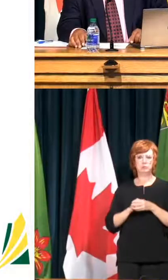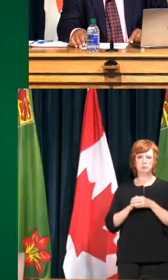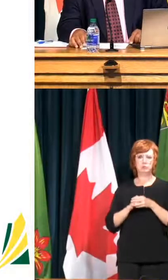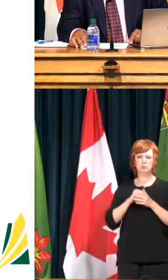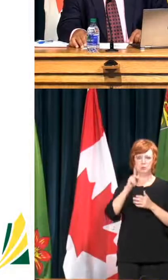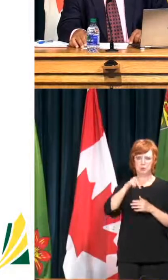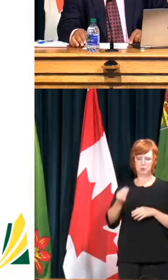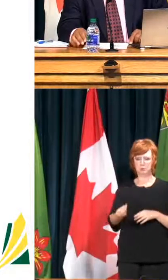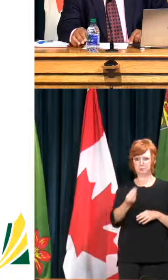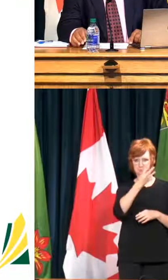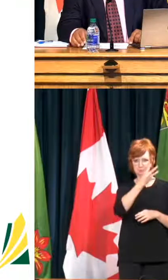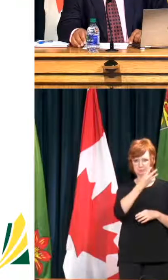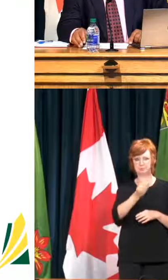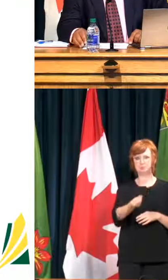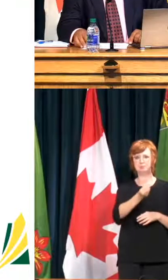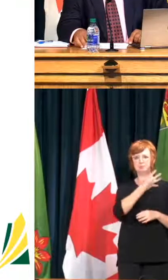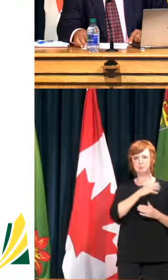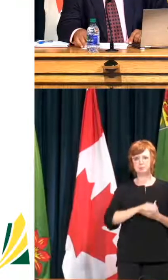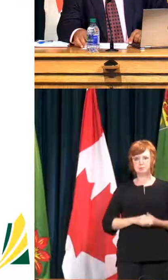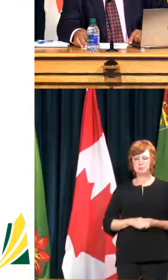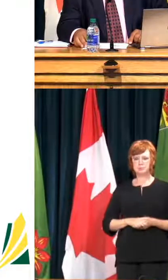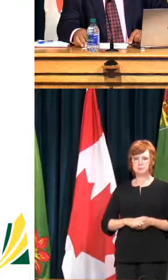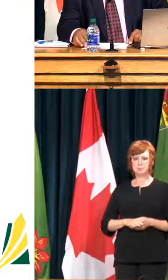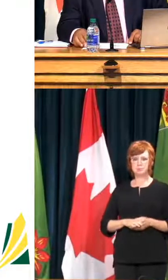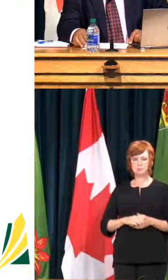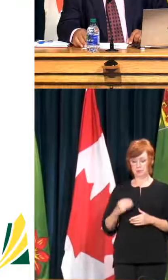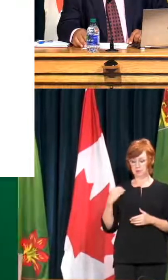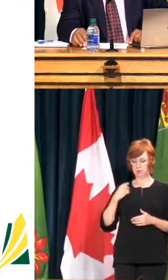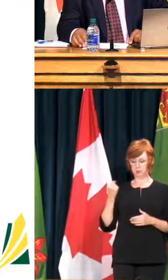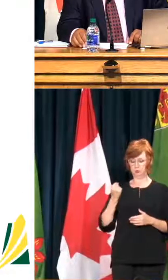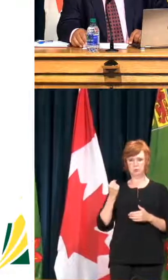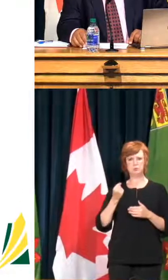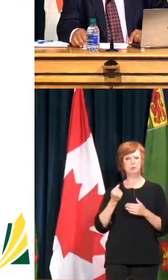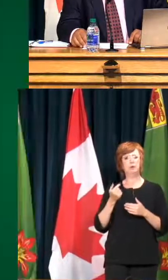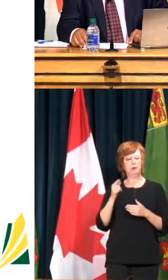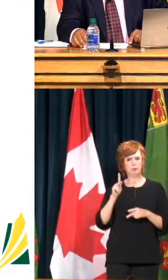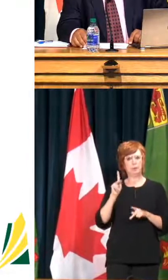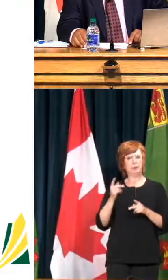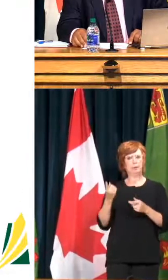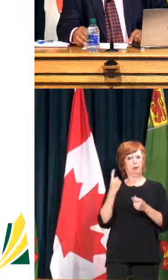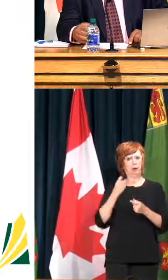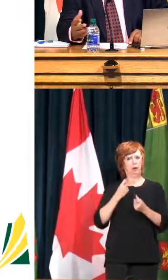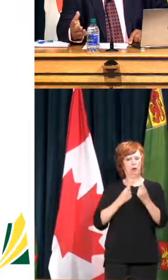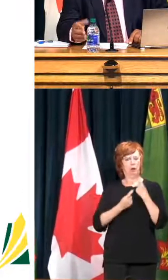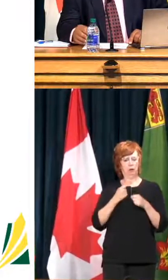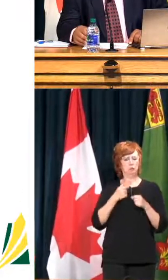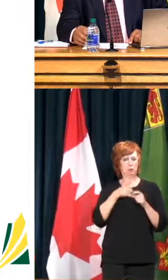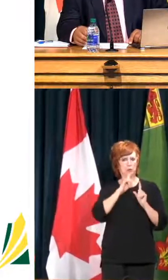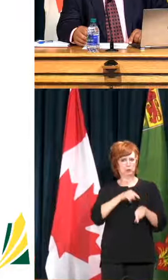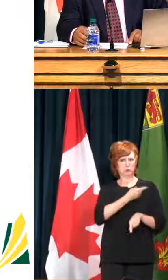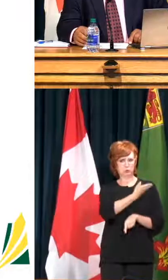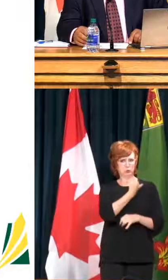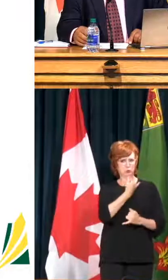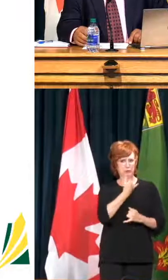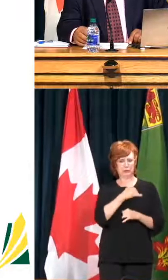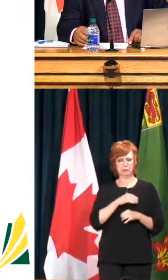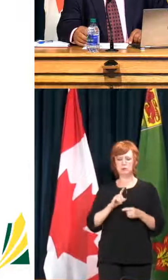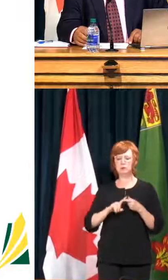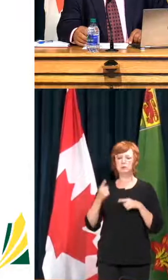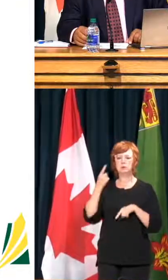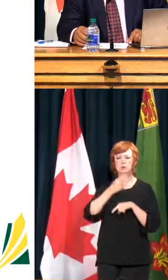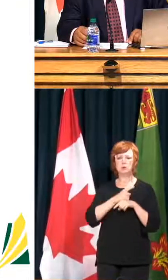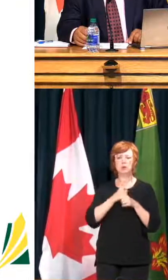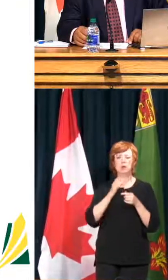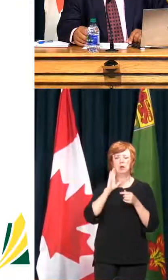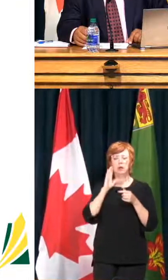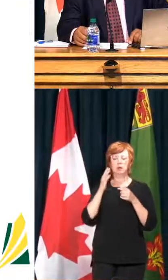some slides to respond to questions that came up on Tuesday. So again, we have announced several other